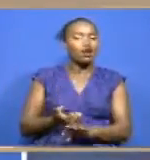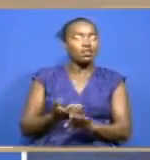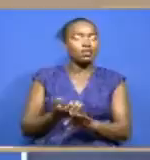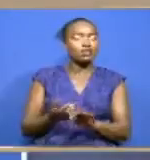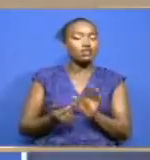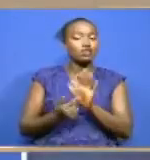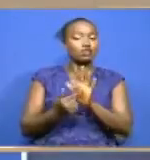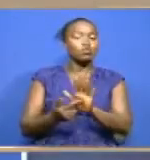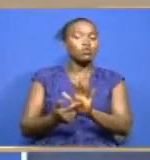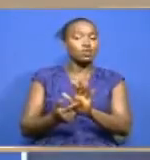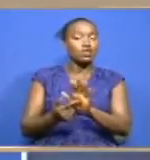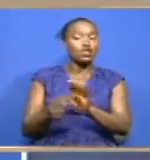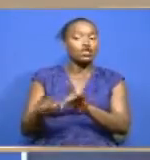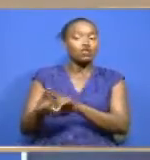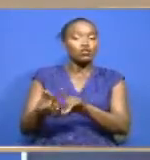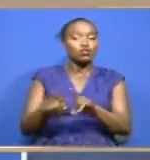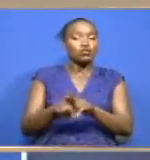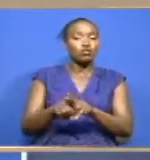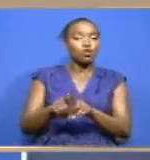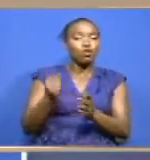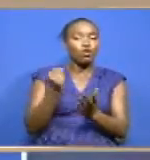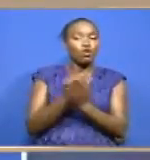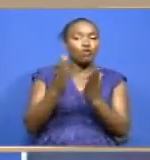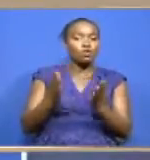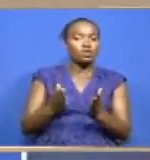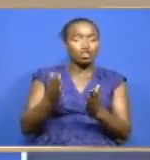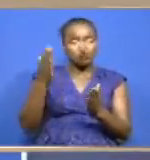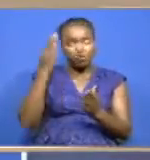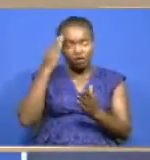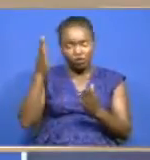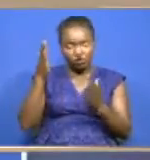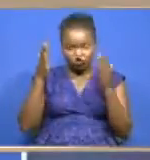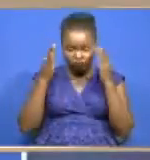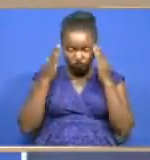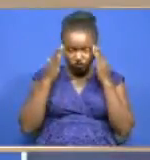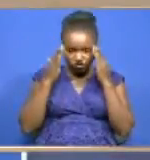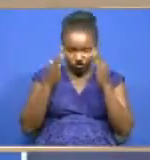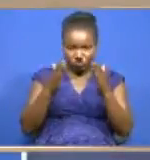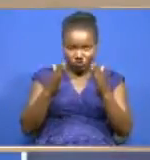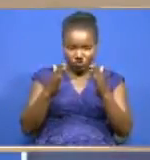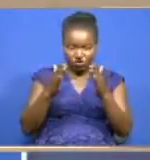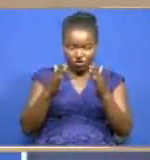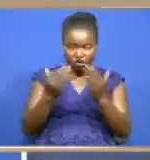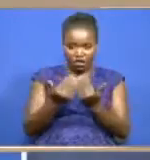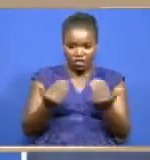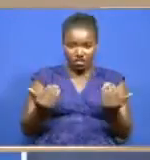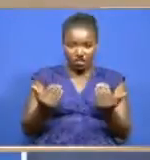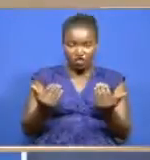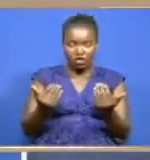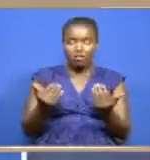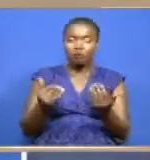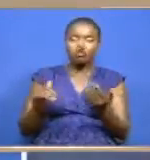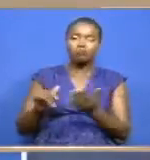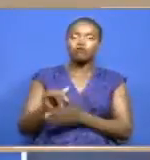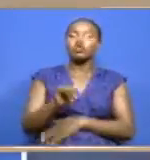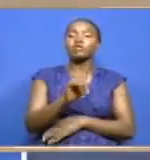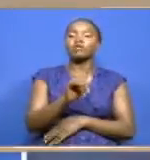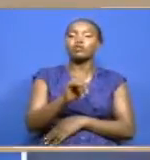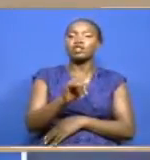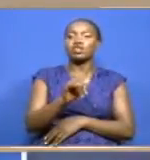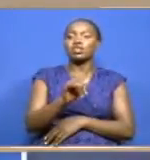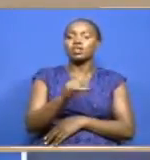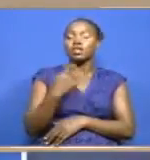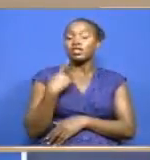also put our officers on the full alert to monitor cases of child trafficking. In a more